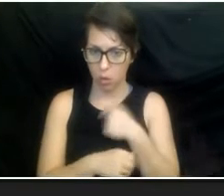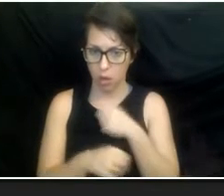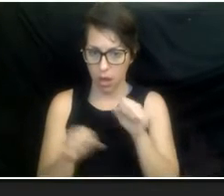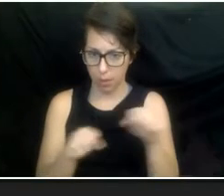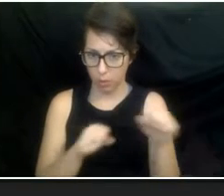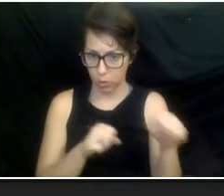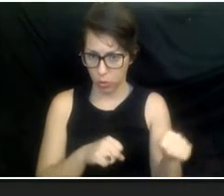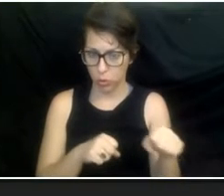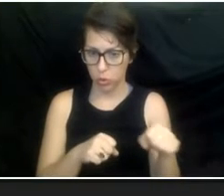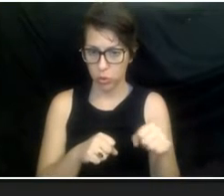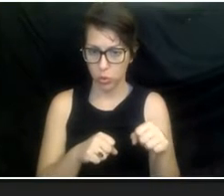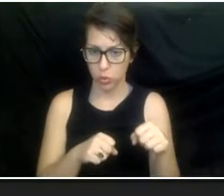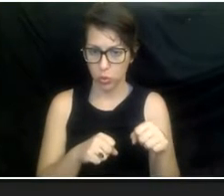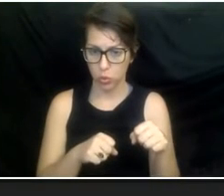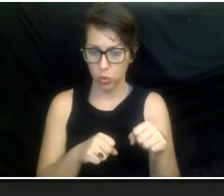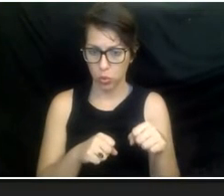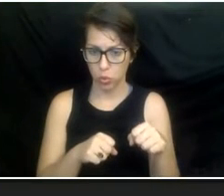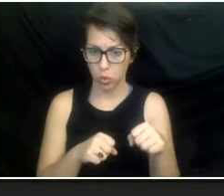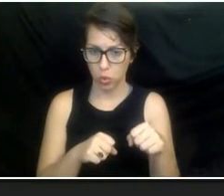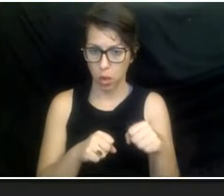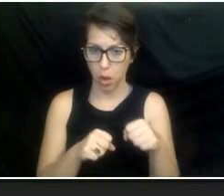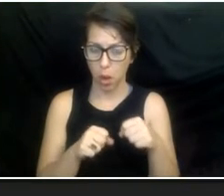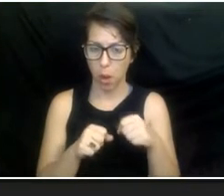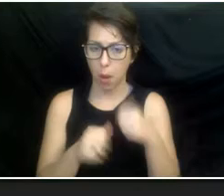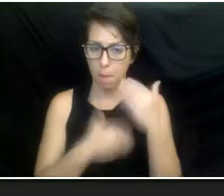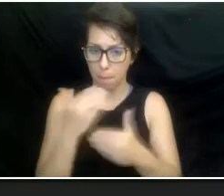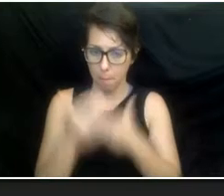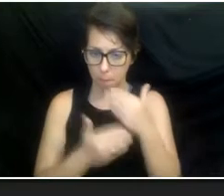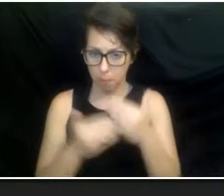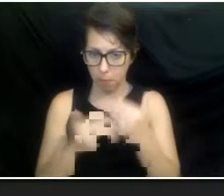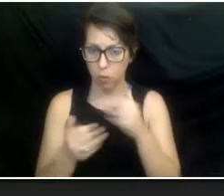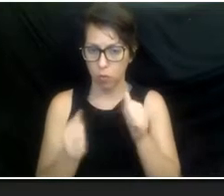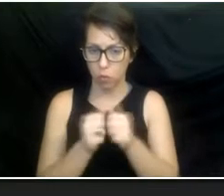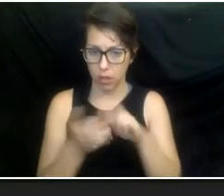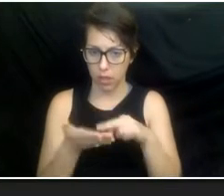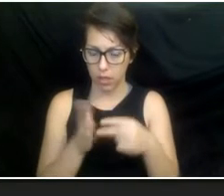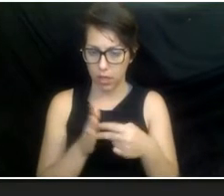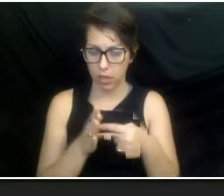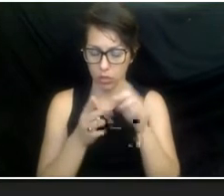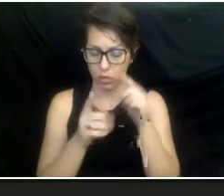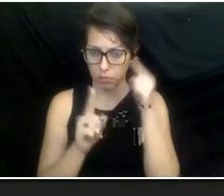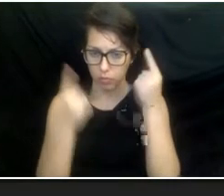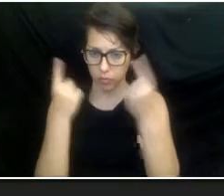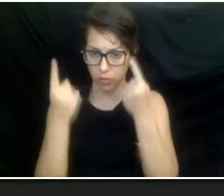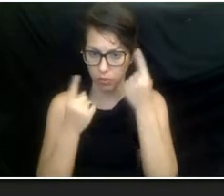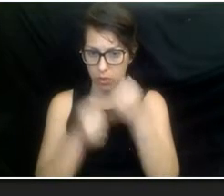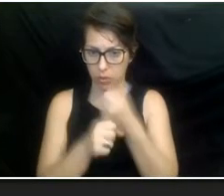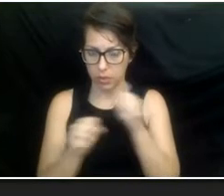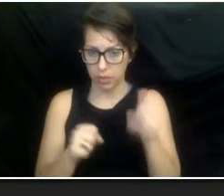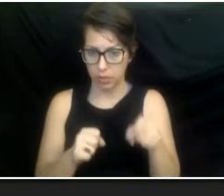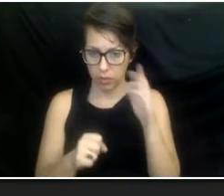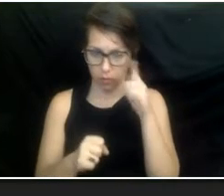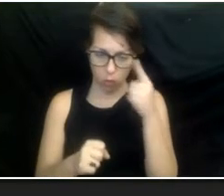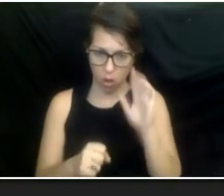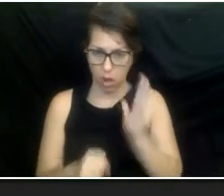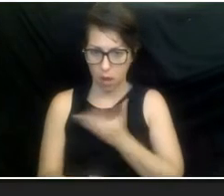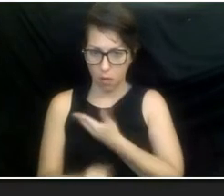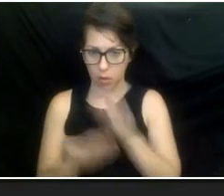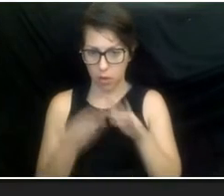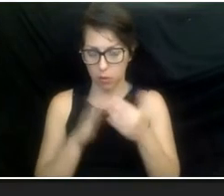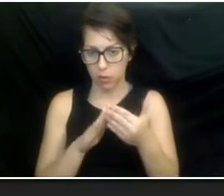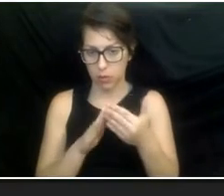were working together to plan a move out strategy for her assistive home to our emergency residential